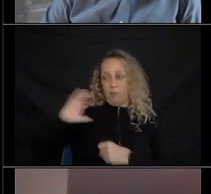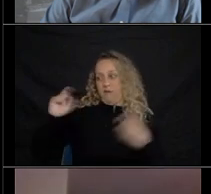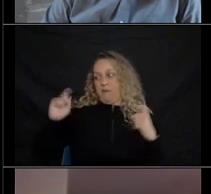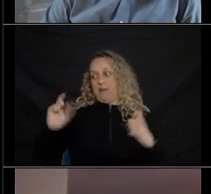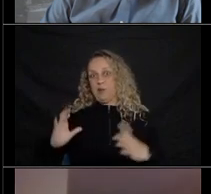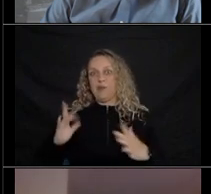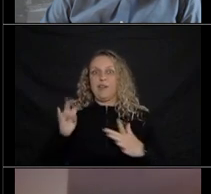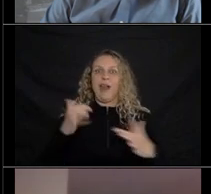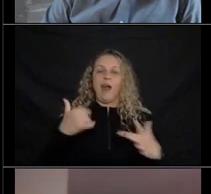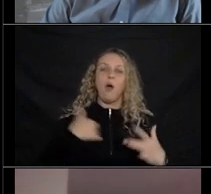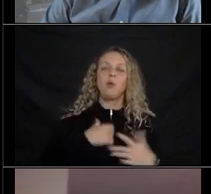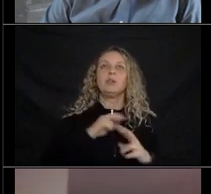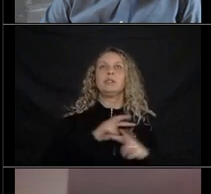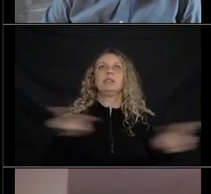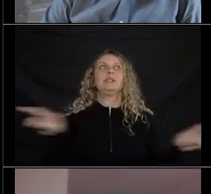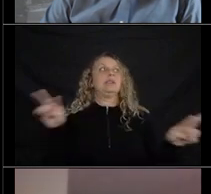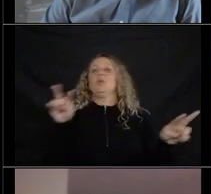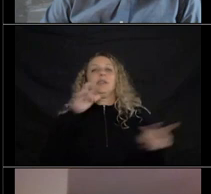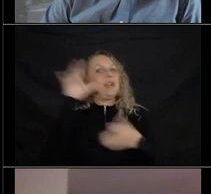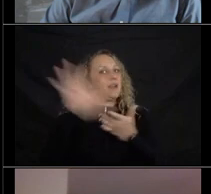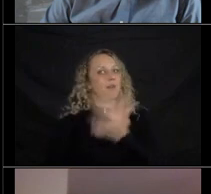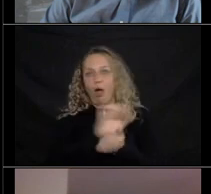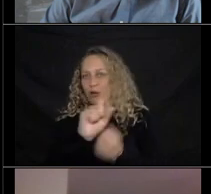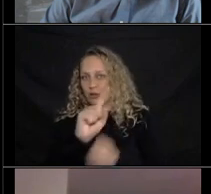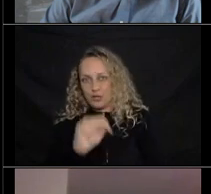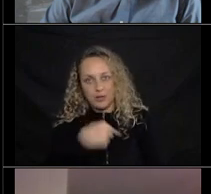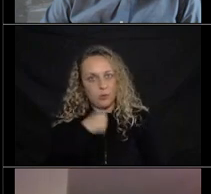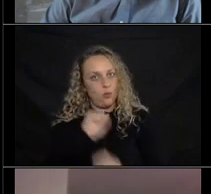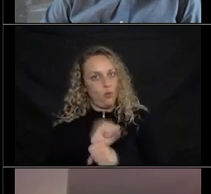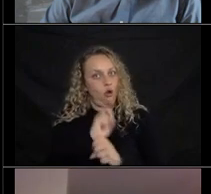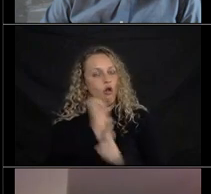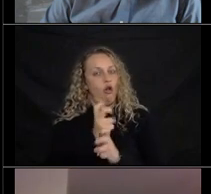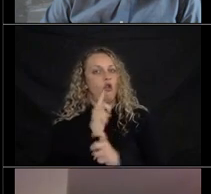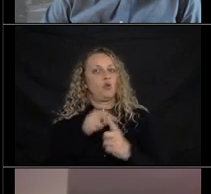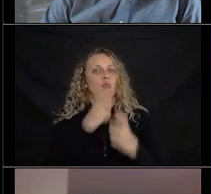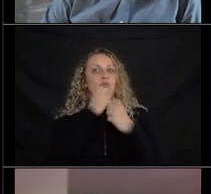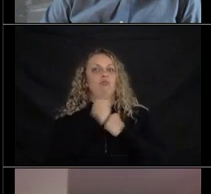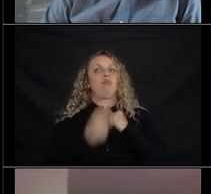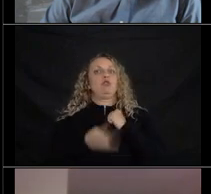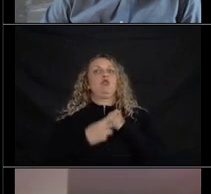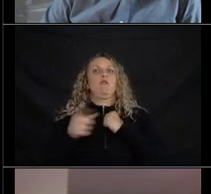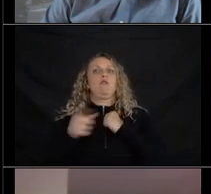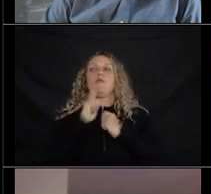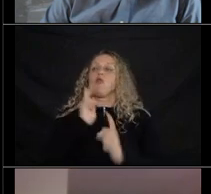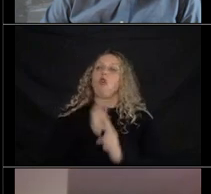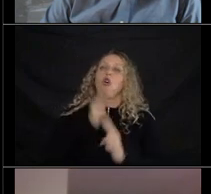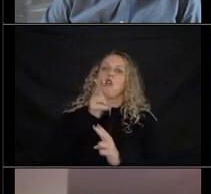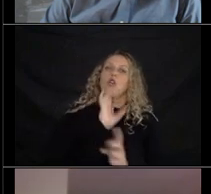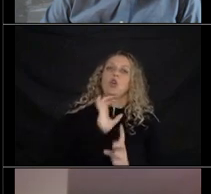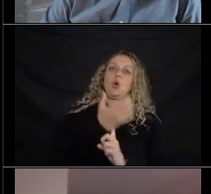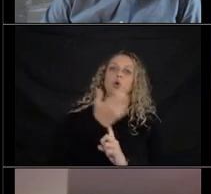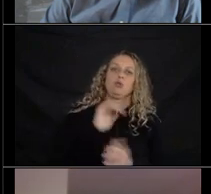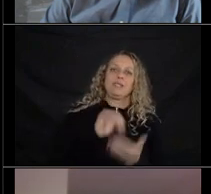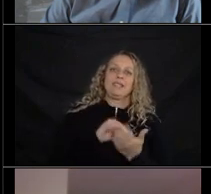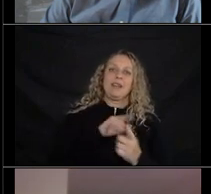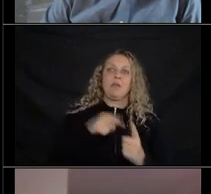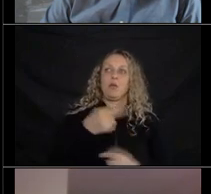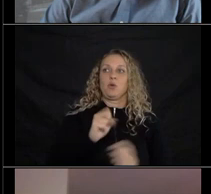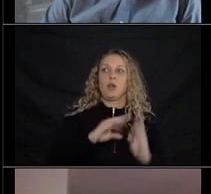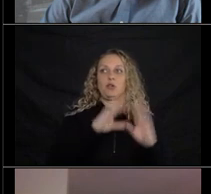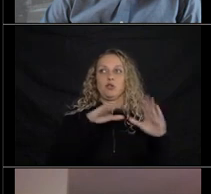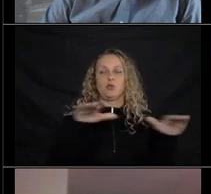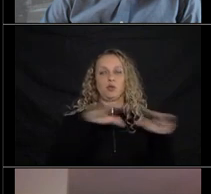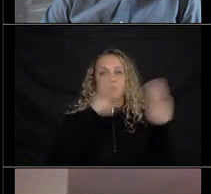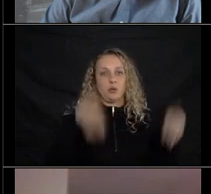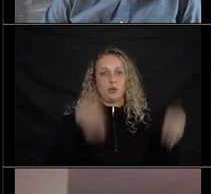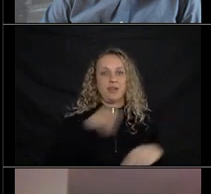in order to not demolish it. I know that you called it the cultural center, but that's what the Schoolhouse Children's